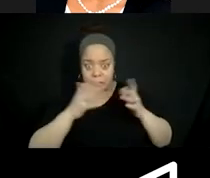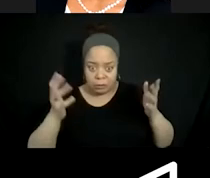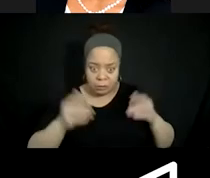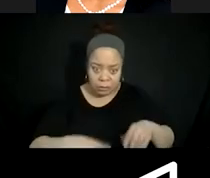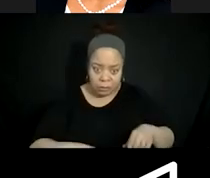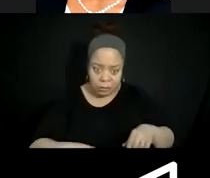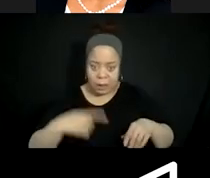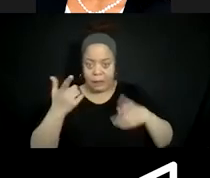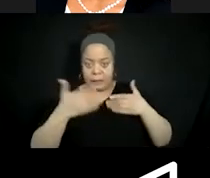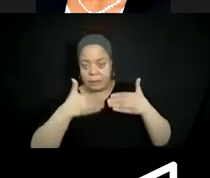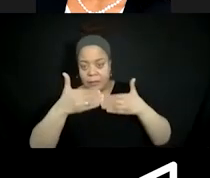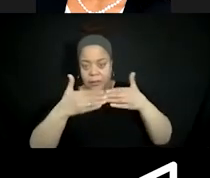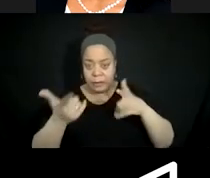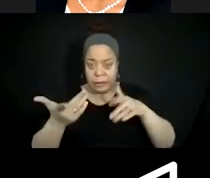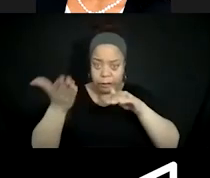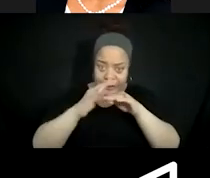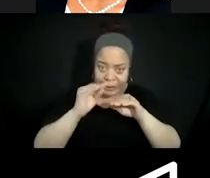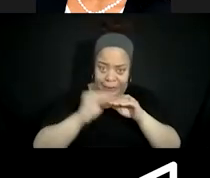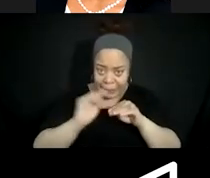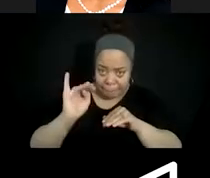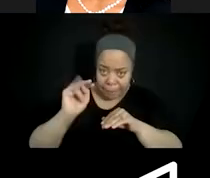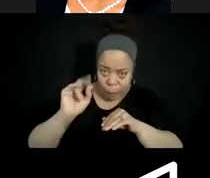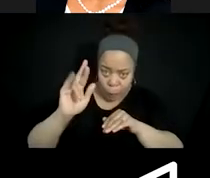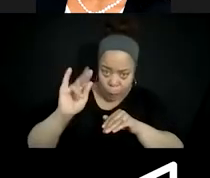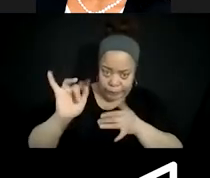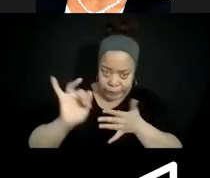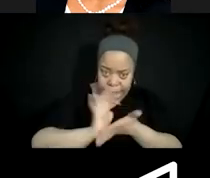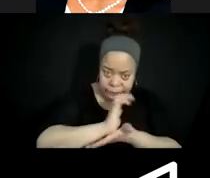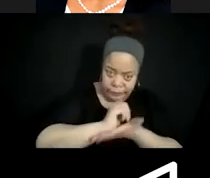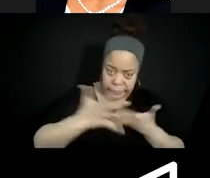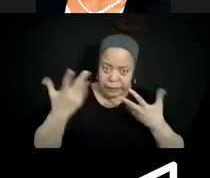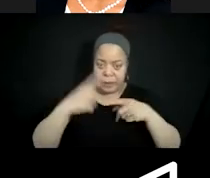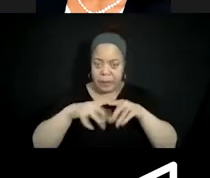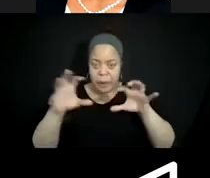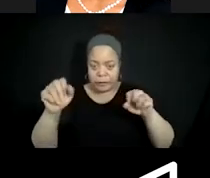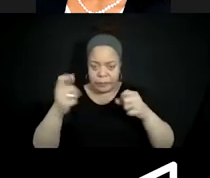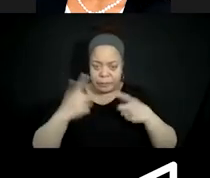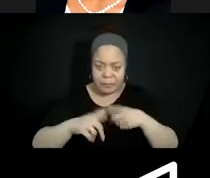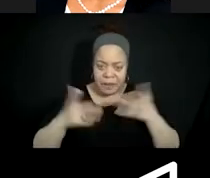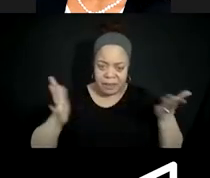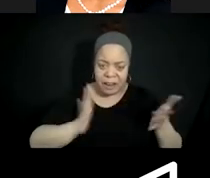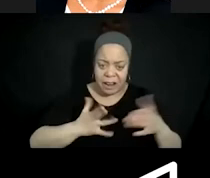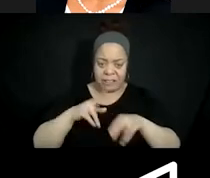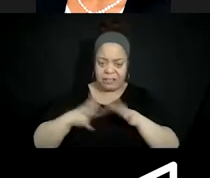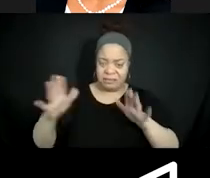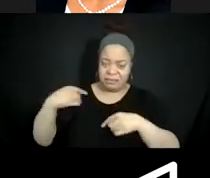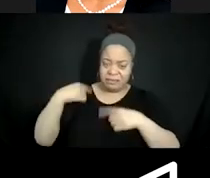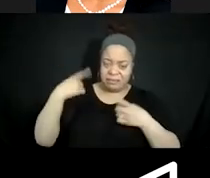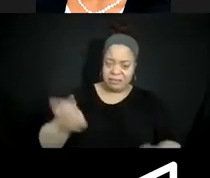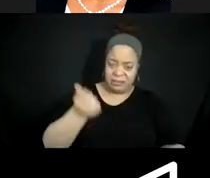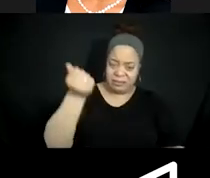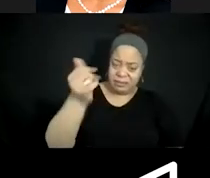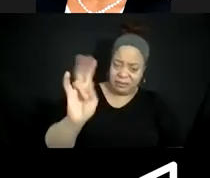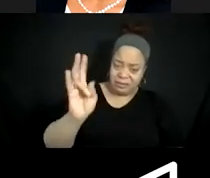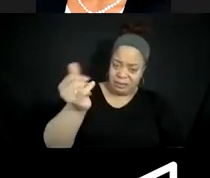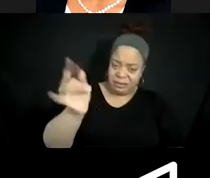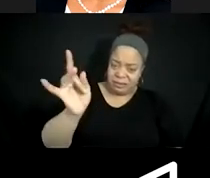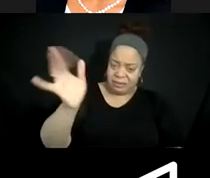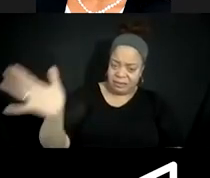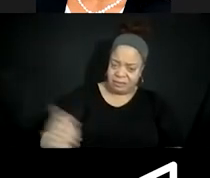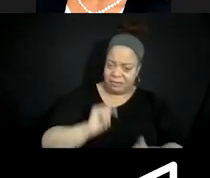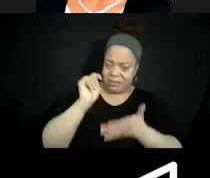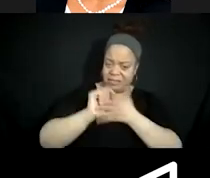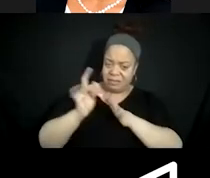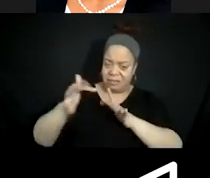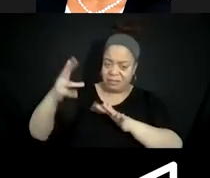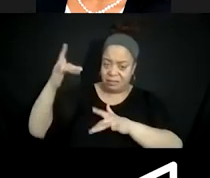ownership in our nation's history over that 17, 18 year period. That program is rescinded, right? And then a year later, 1996,